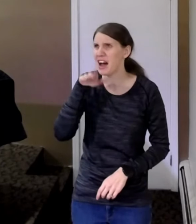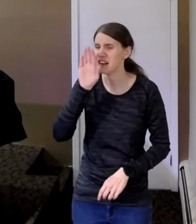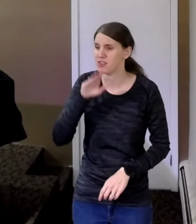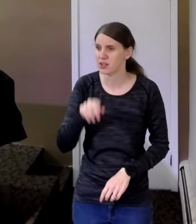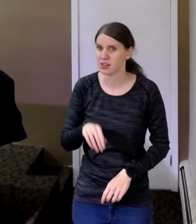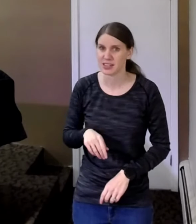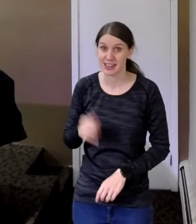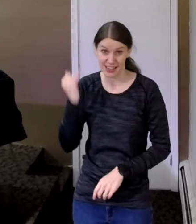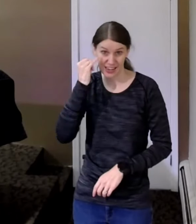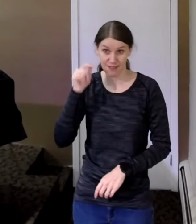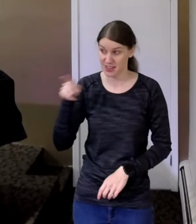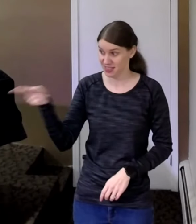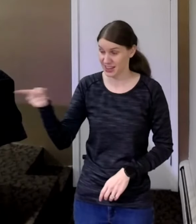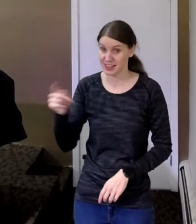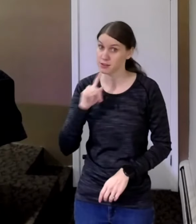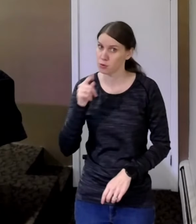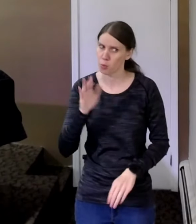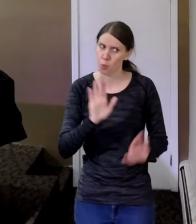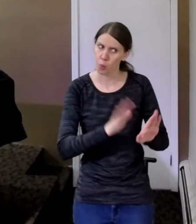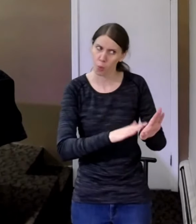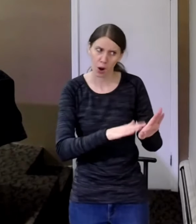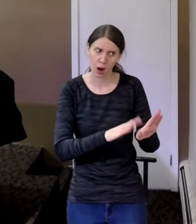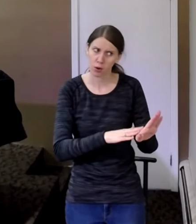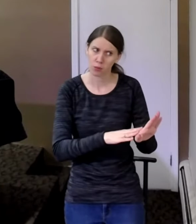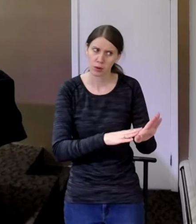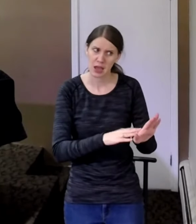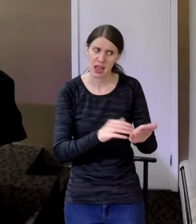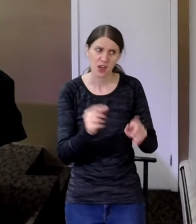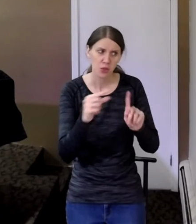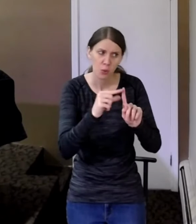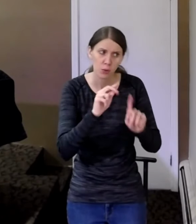very Christ-like the way you said that."